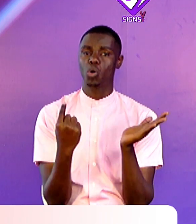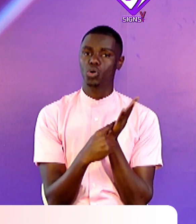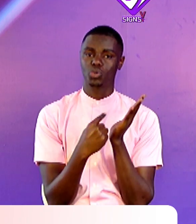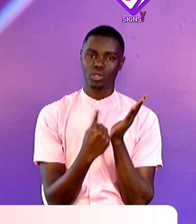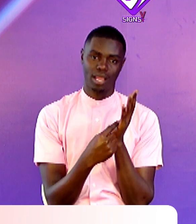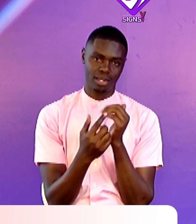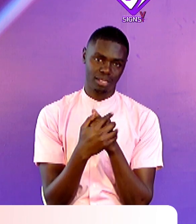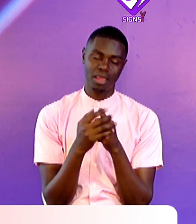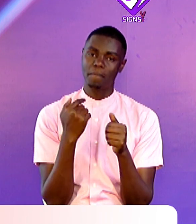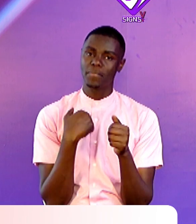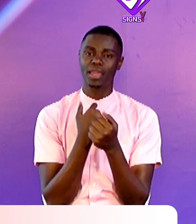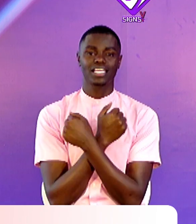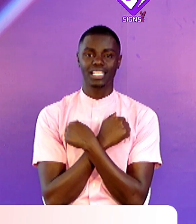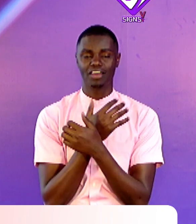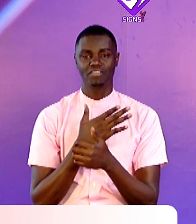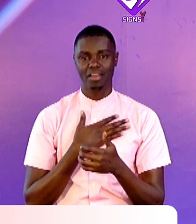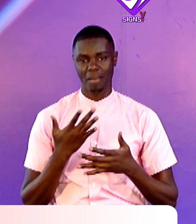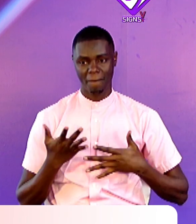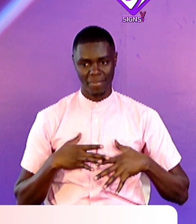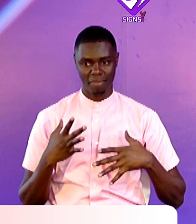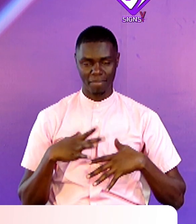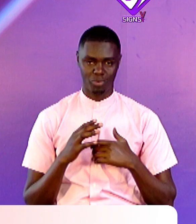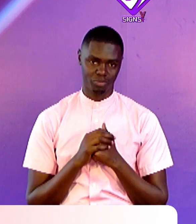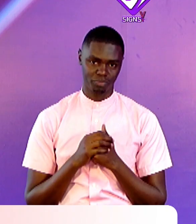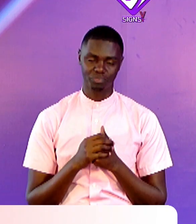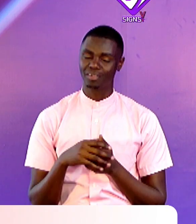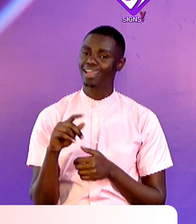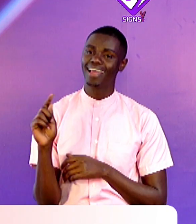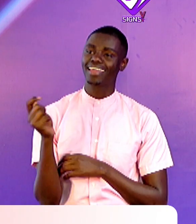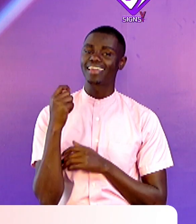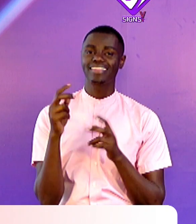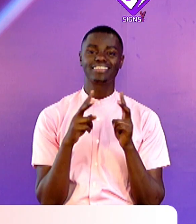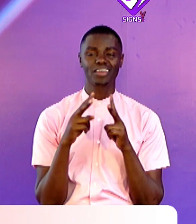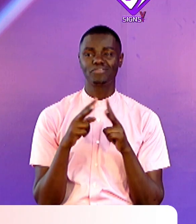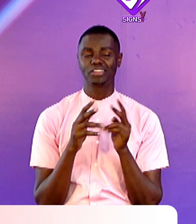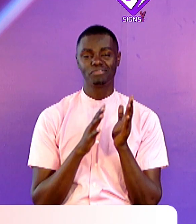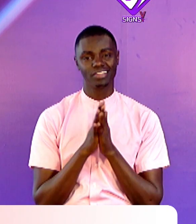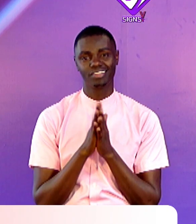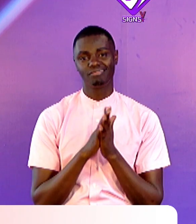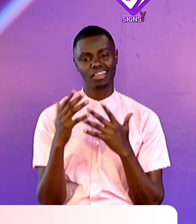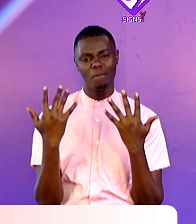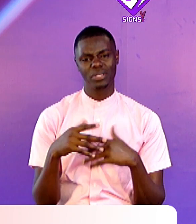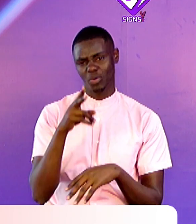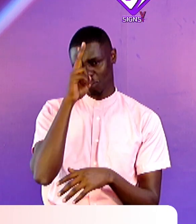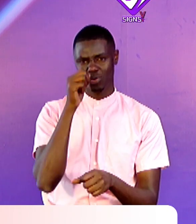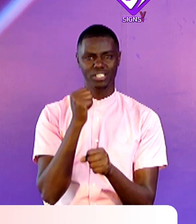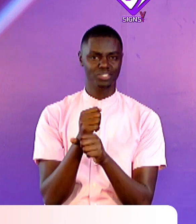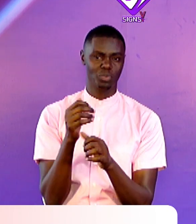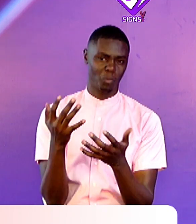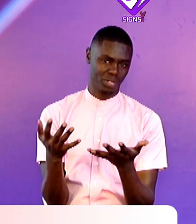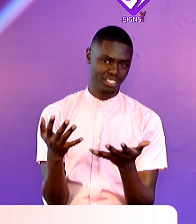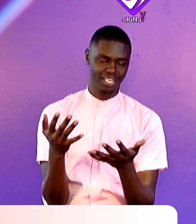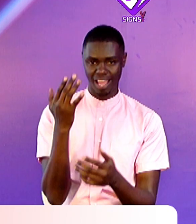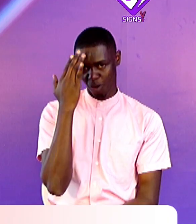I just love my people. Kenyan sound is very amazing. What should the police do? I mean, because